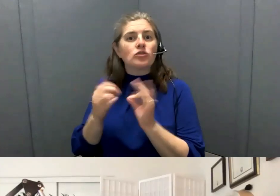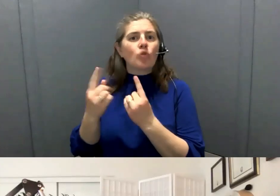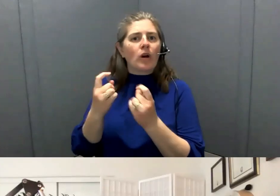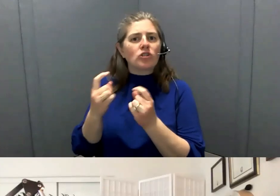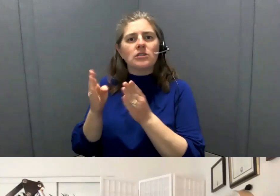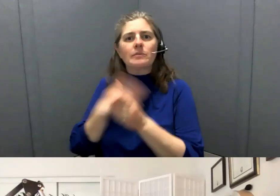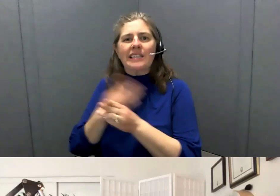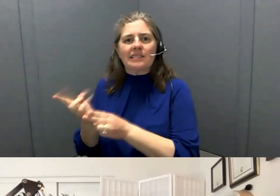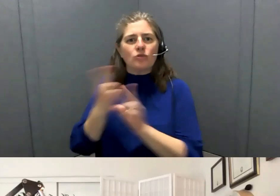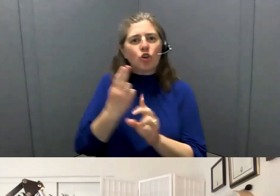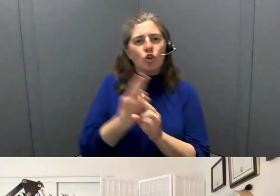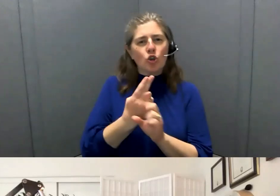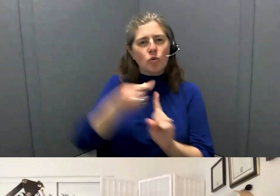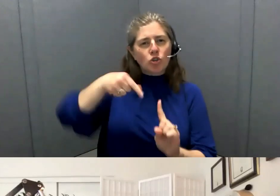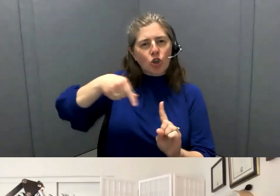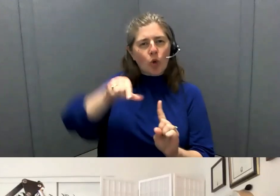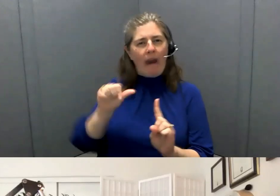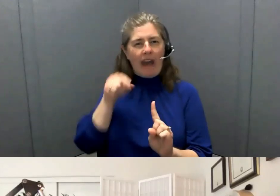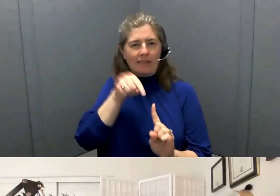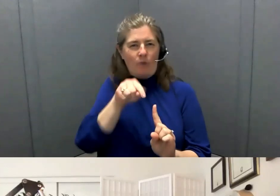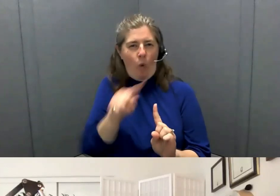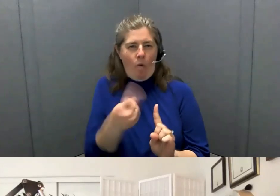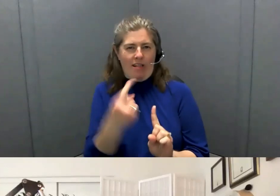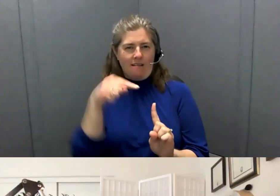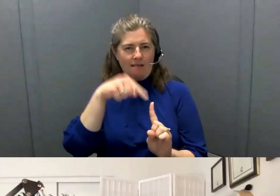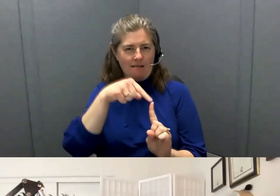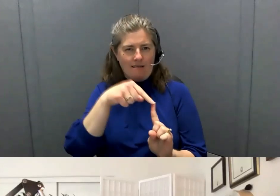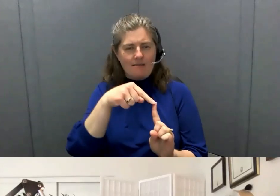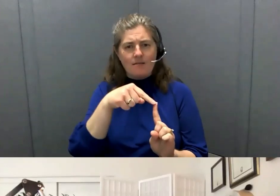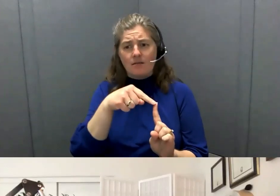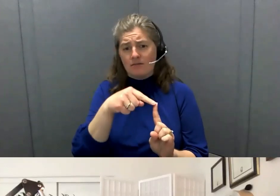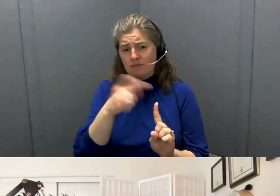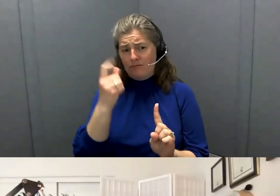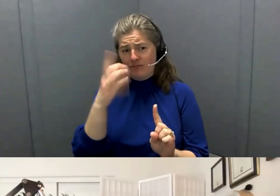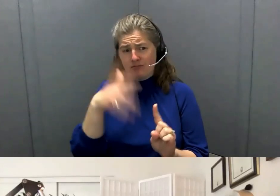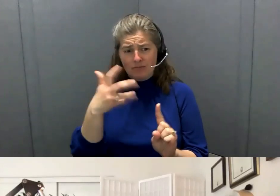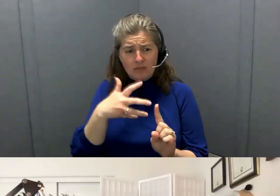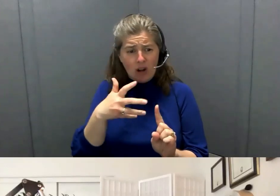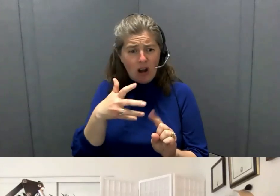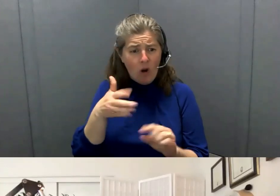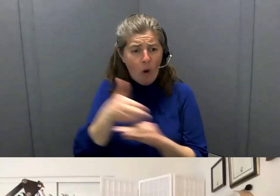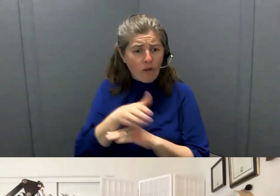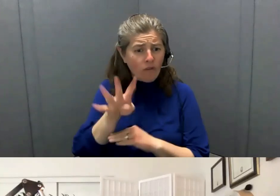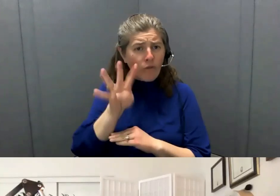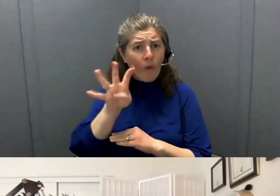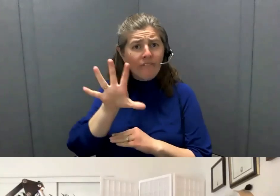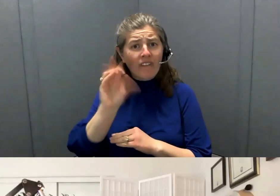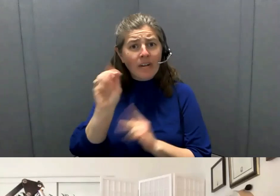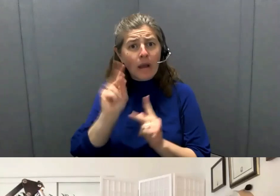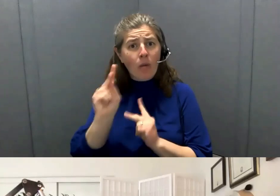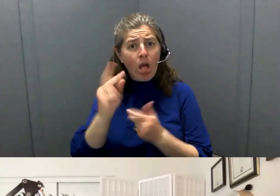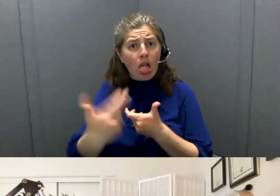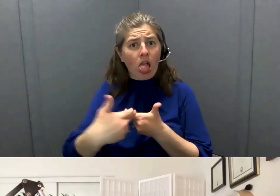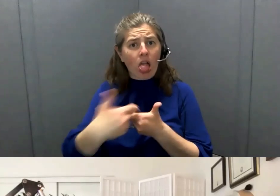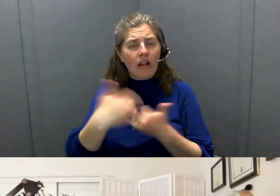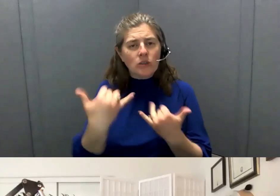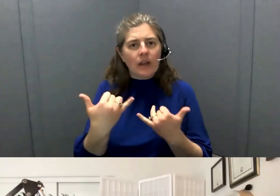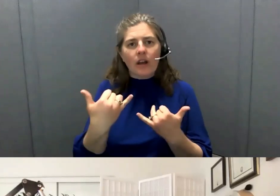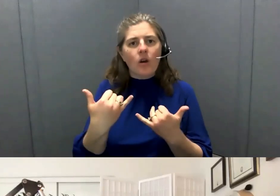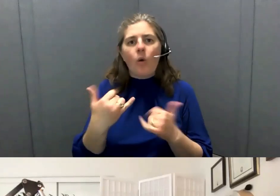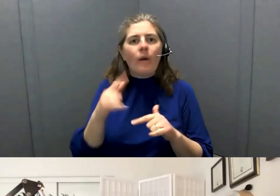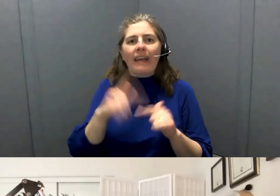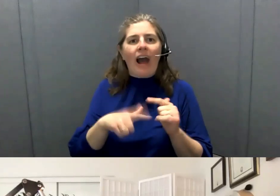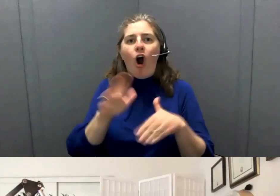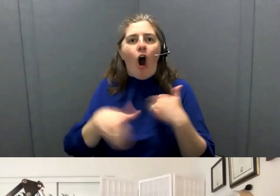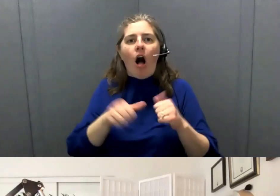Q&A, because there are already well over, I think it's about 450 of you. We can't have everyone